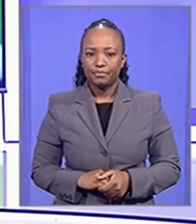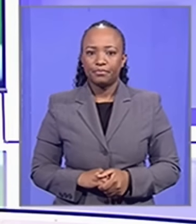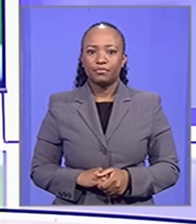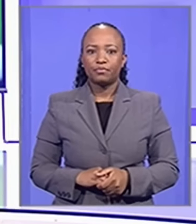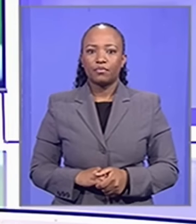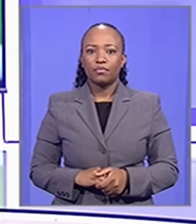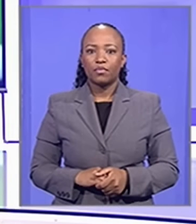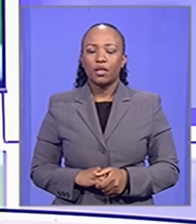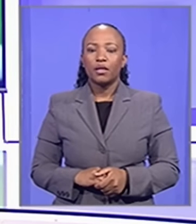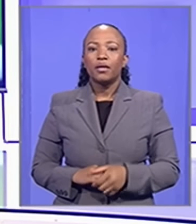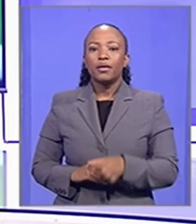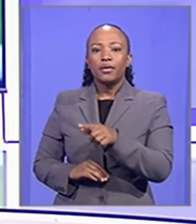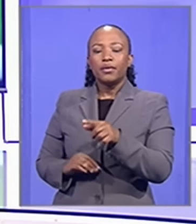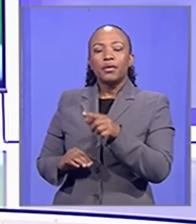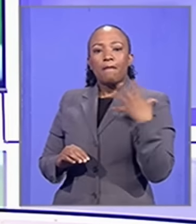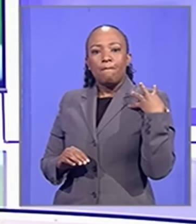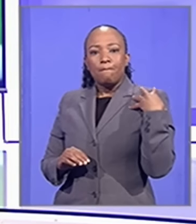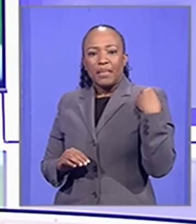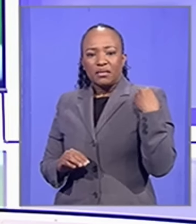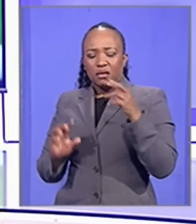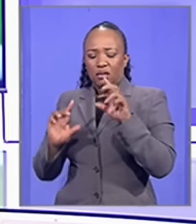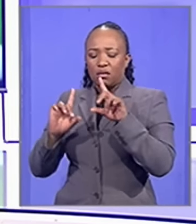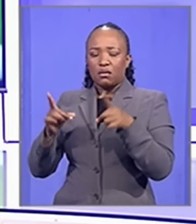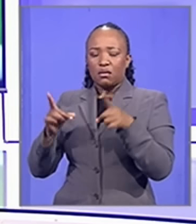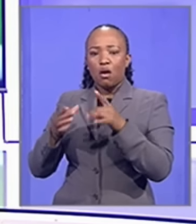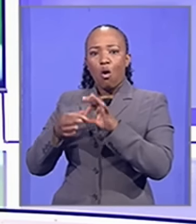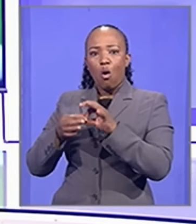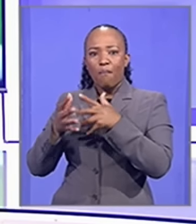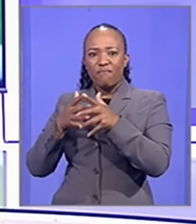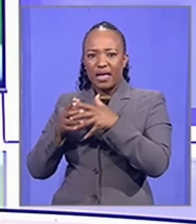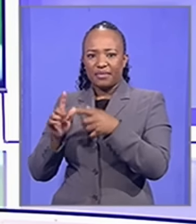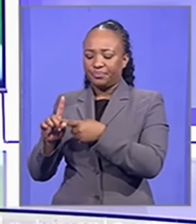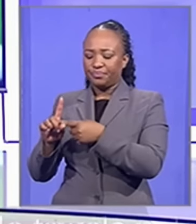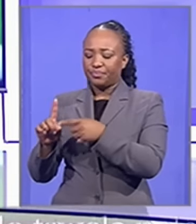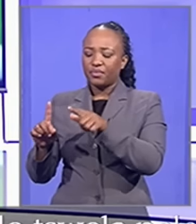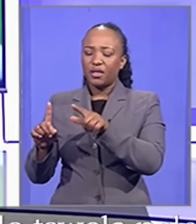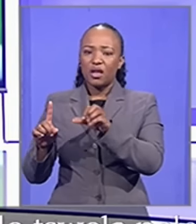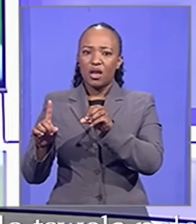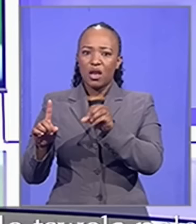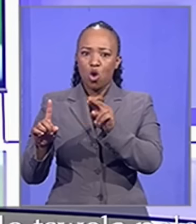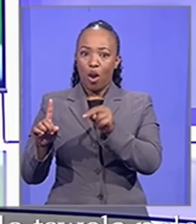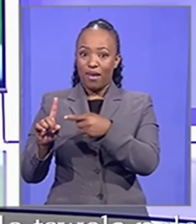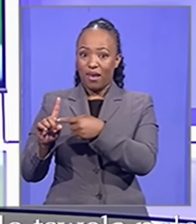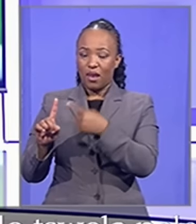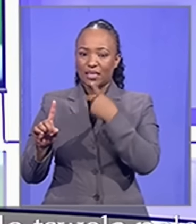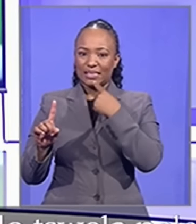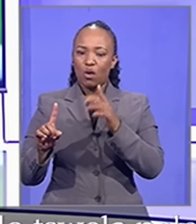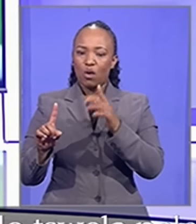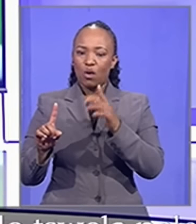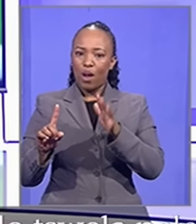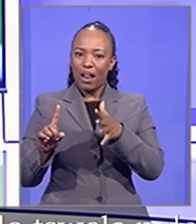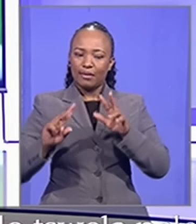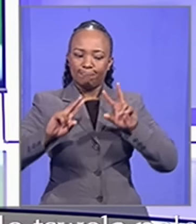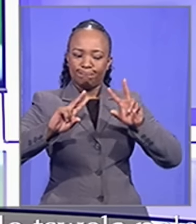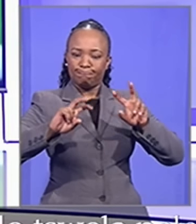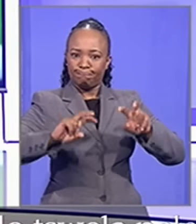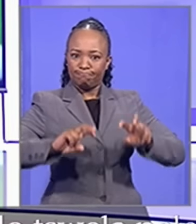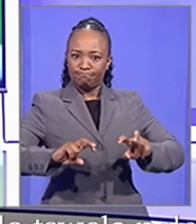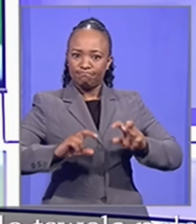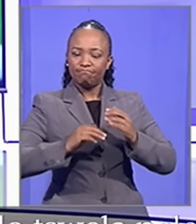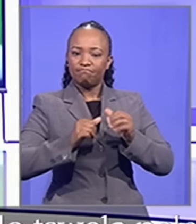Letona la ditaba tsa selehae ngaka Leon Schreiber o re lefapha le tla tswela pele ho fuputsa nyewe ya boqhekanyetsi kgahlano